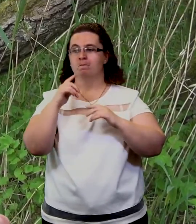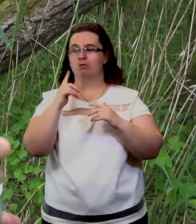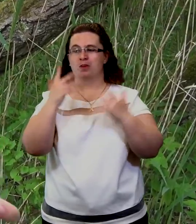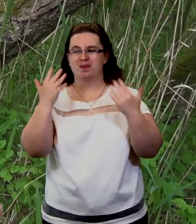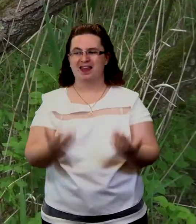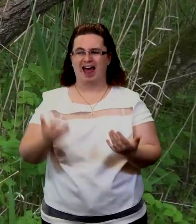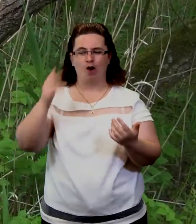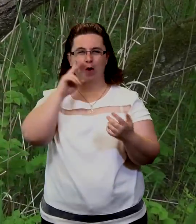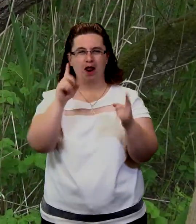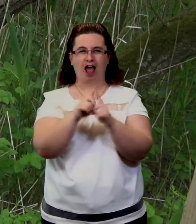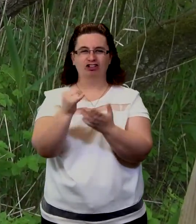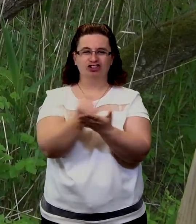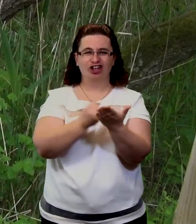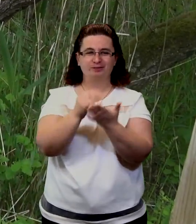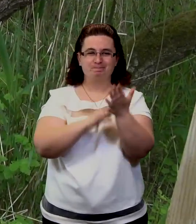just staring.